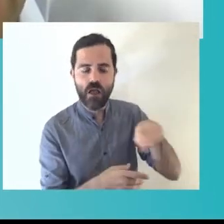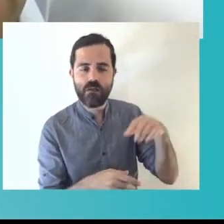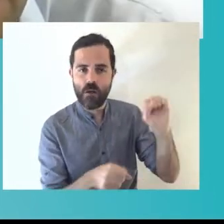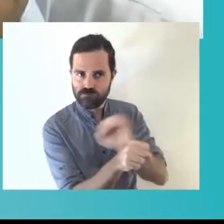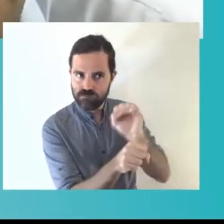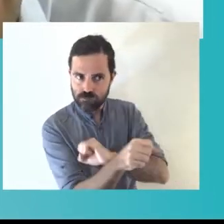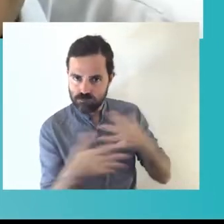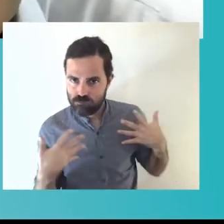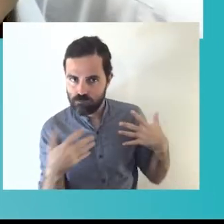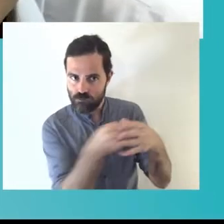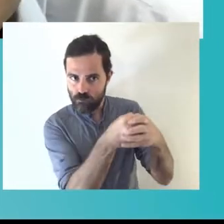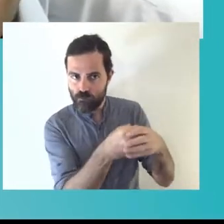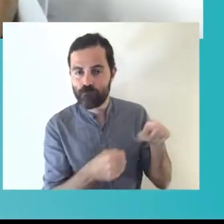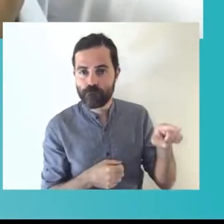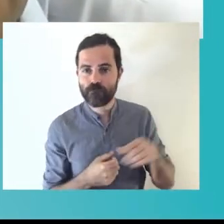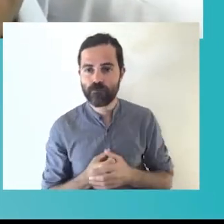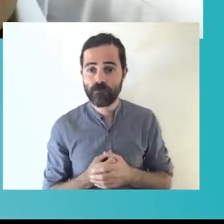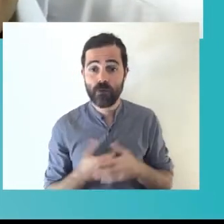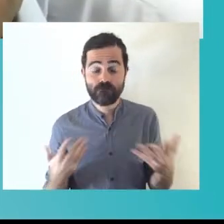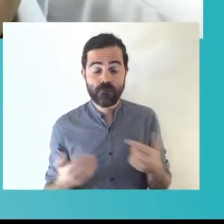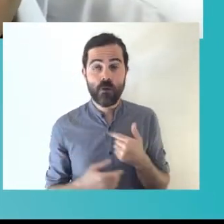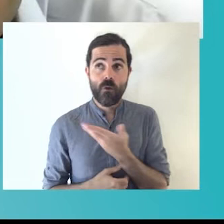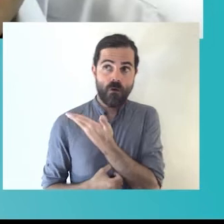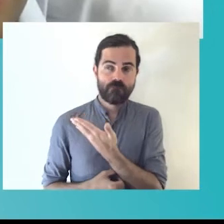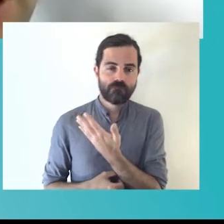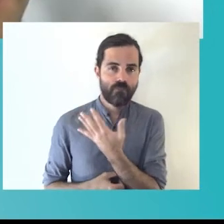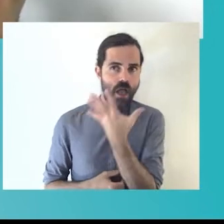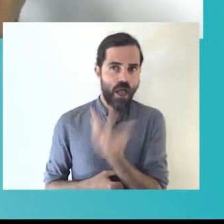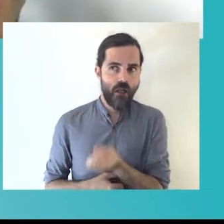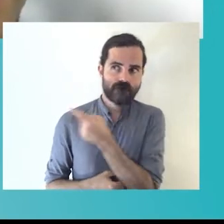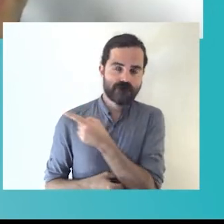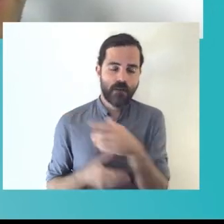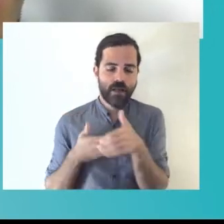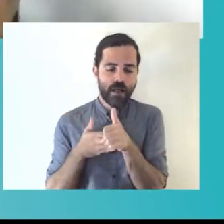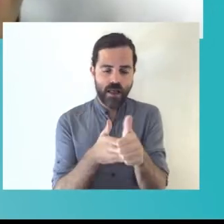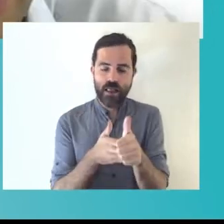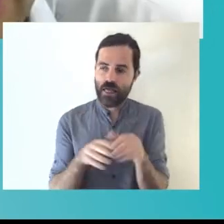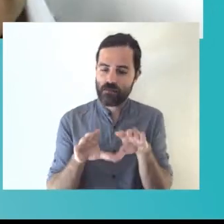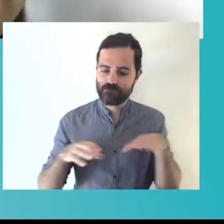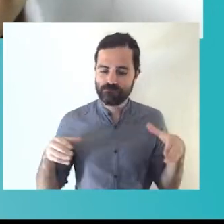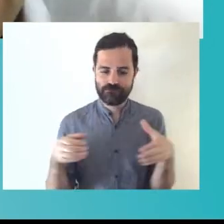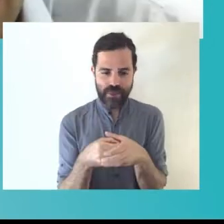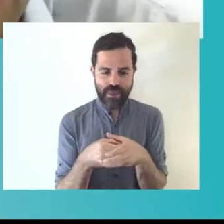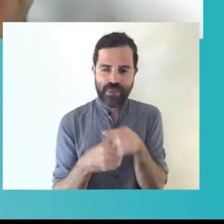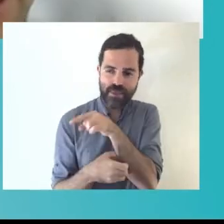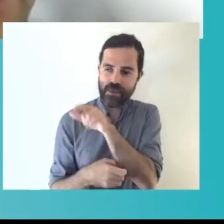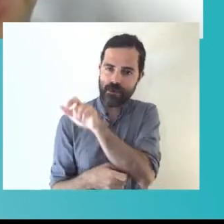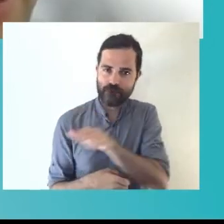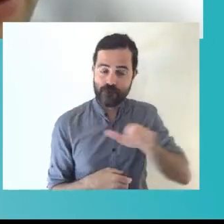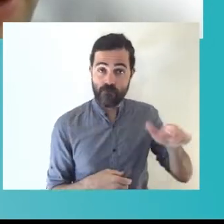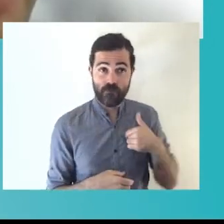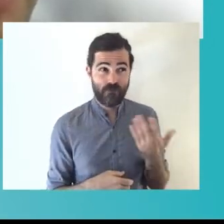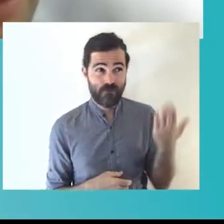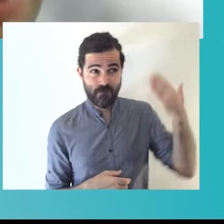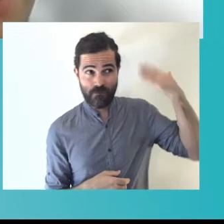and Catalonia. And finally, all of this is only possible with a multidisciplinary team. I am leading a team after 9 years